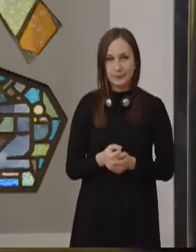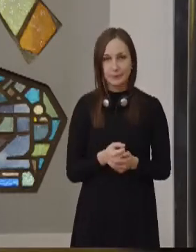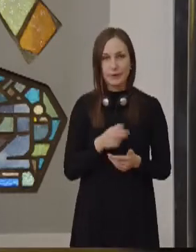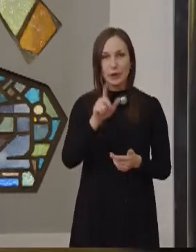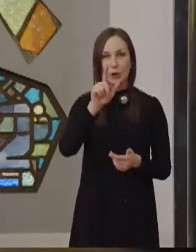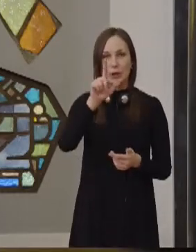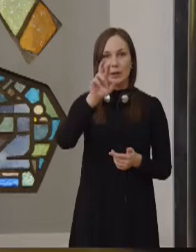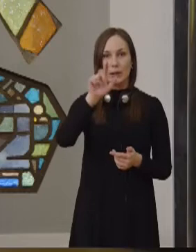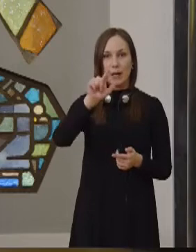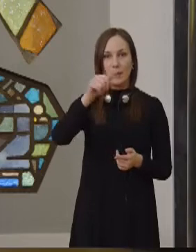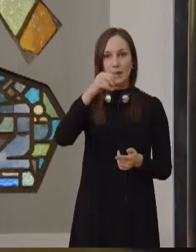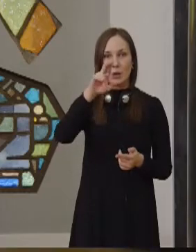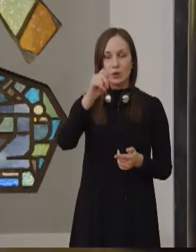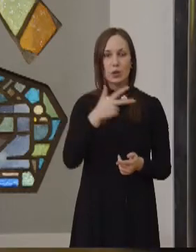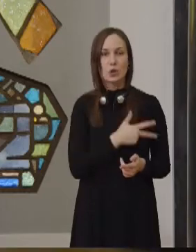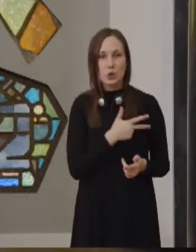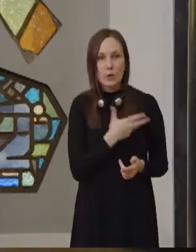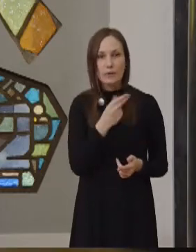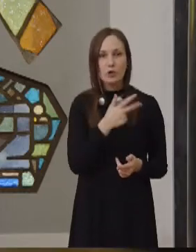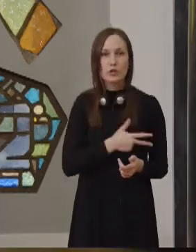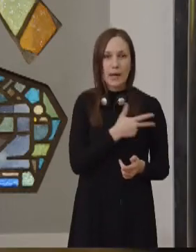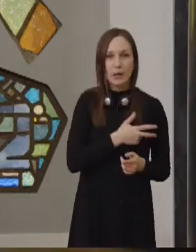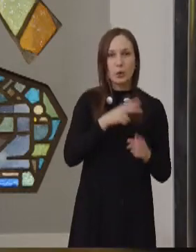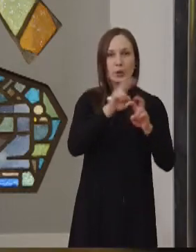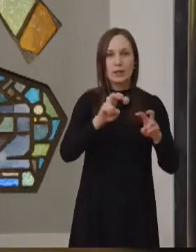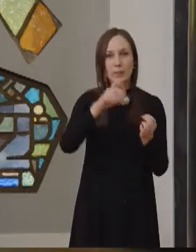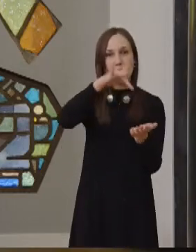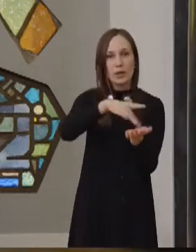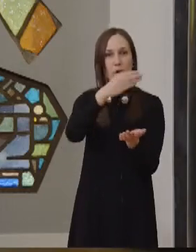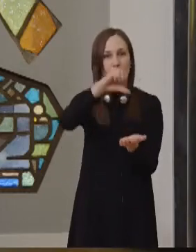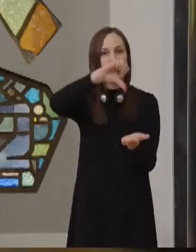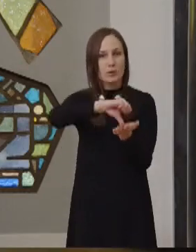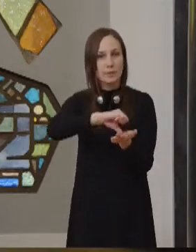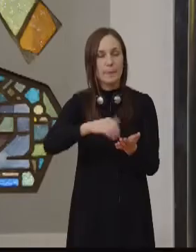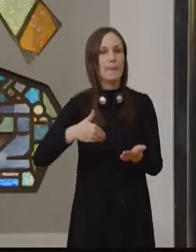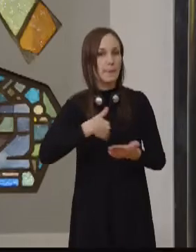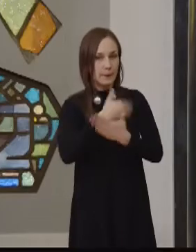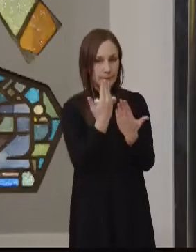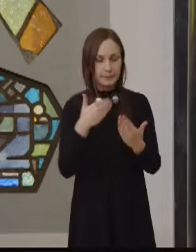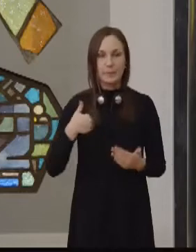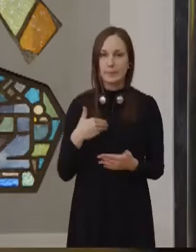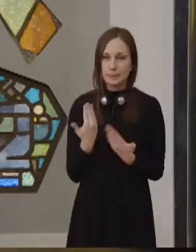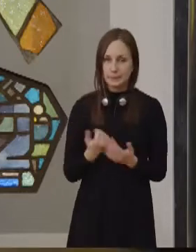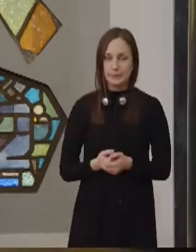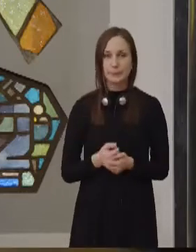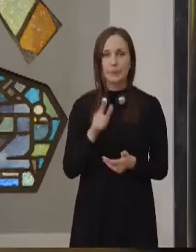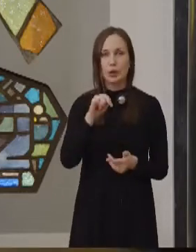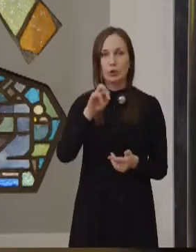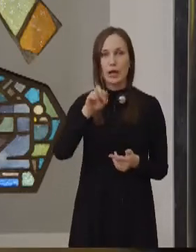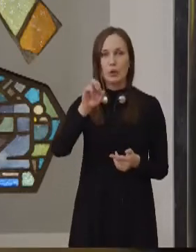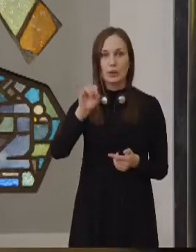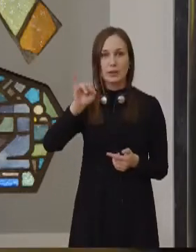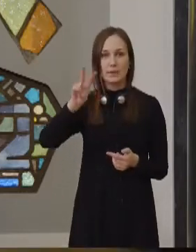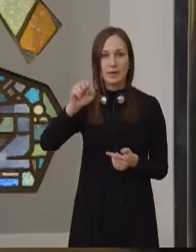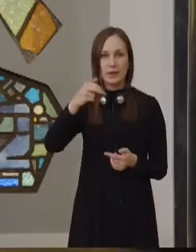Daktaras Liutauras Labanauskas, sociologas, Lietuvos sociologist, representative from the Lithuanian Social Research